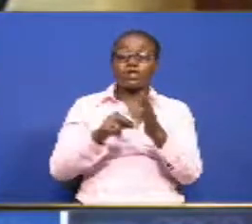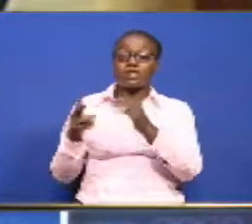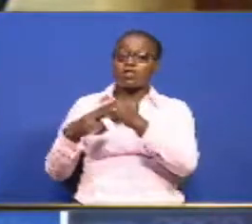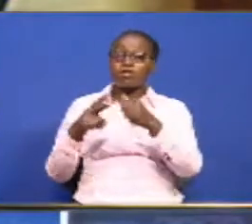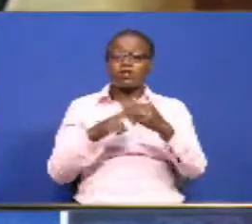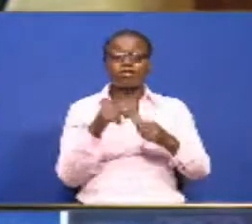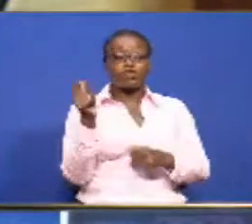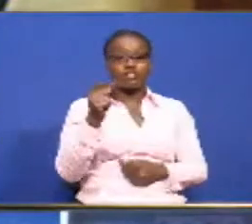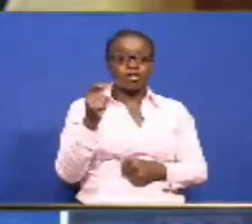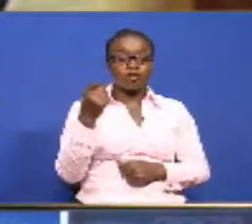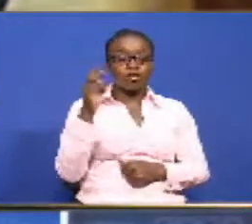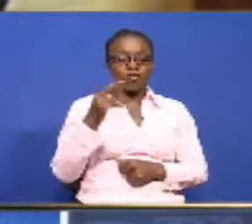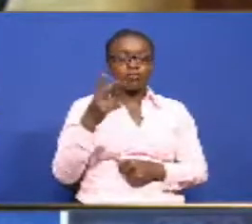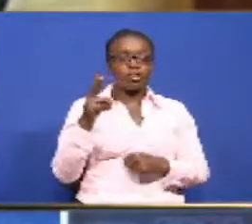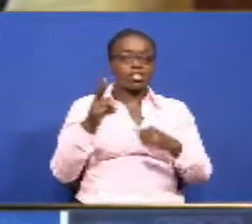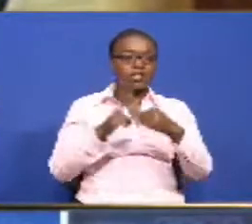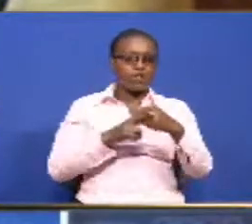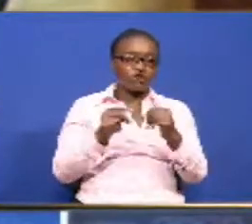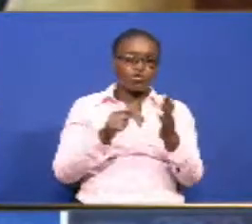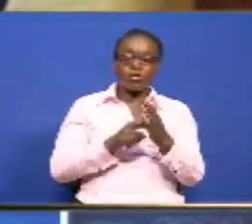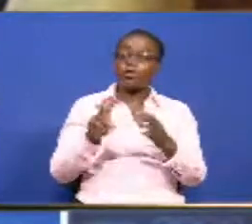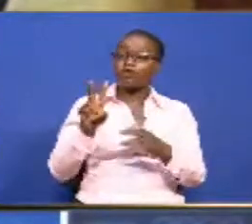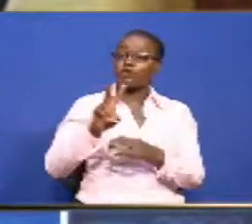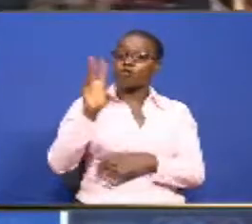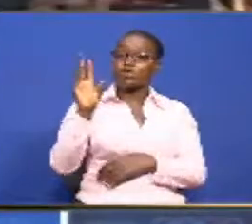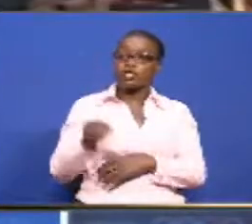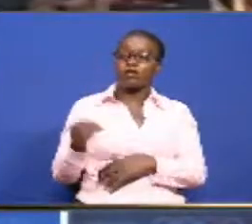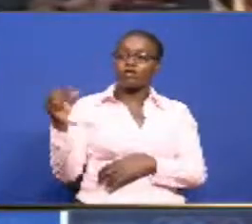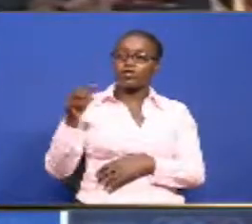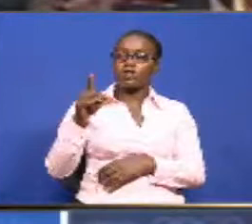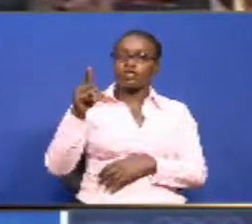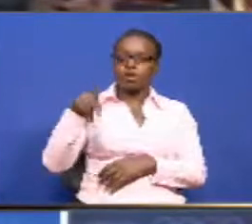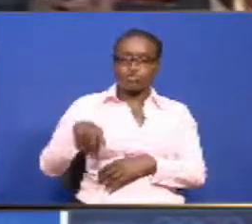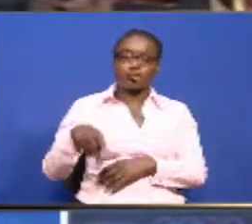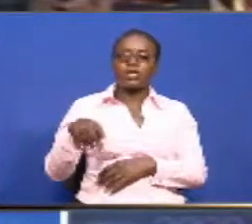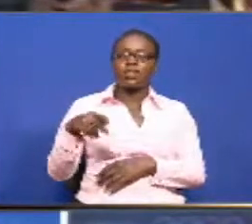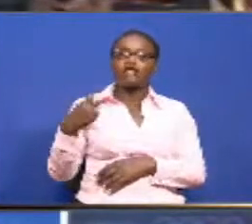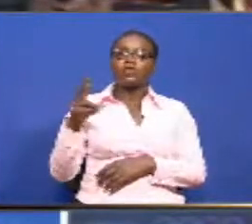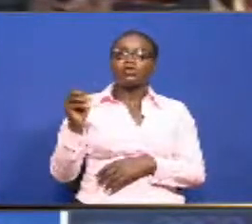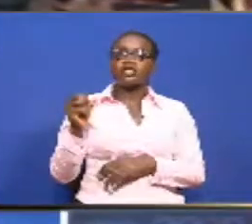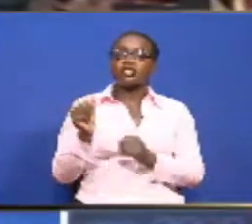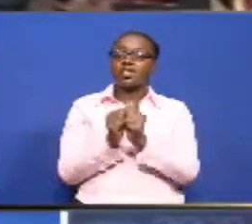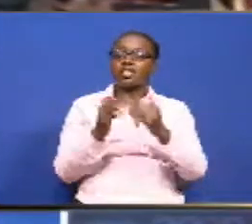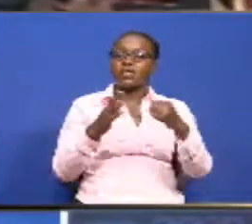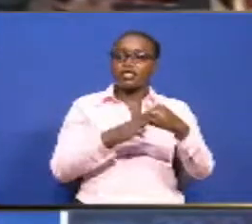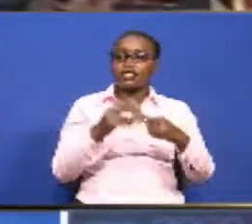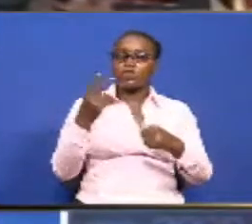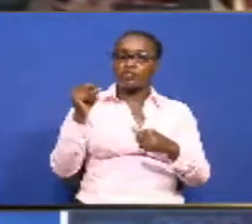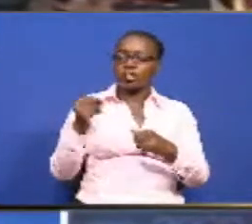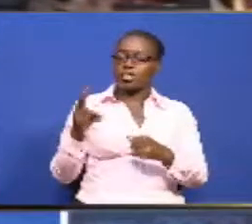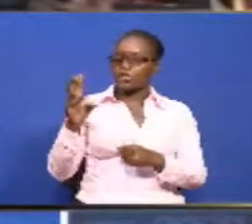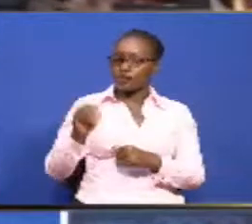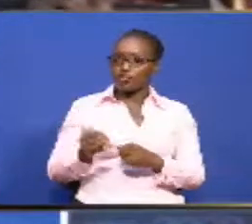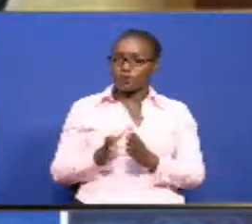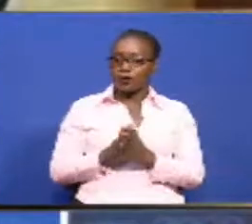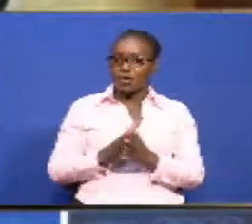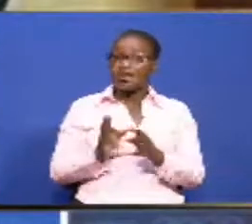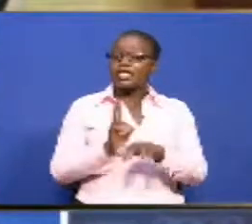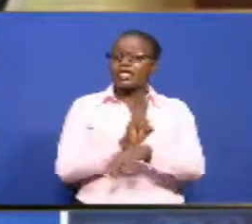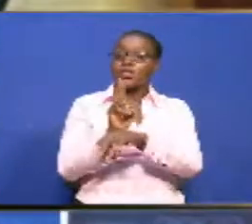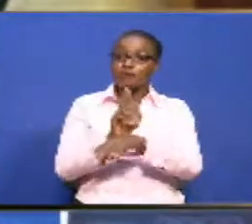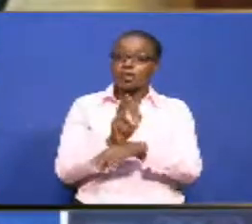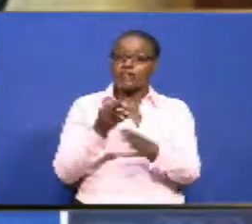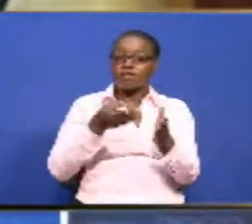or 27.2% of GDP in 2019-2020. The recurrent expenditures in the financial